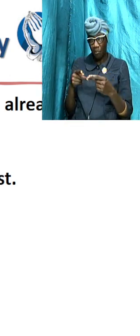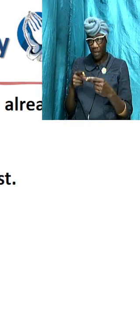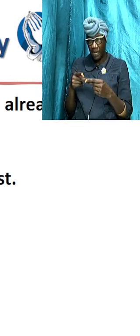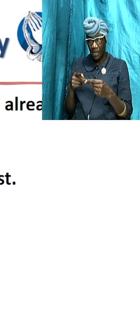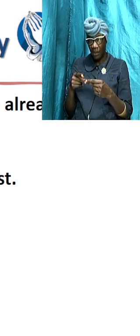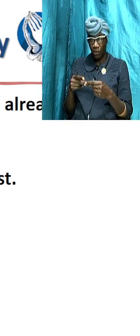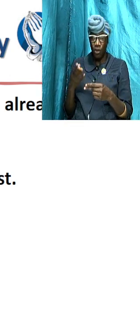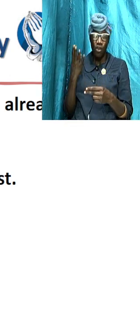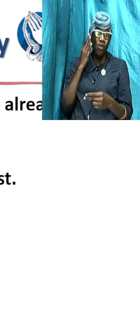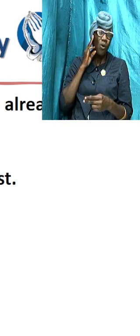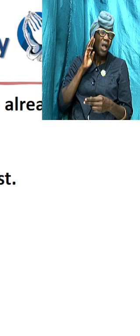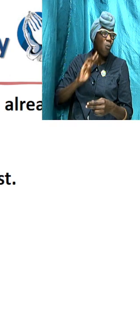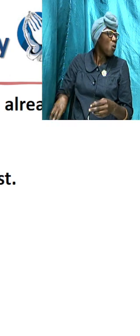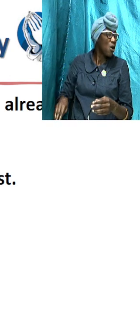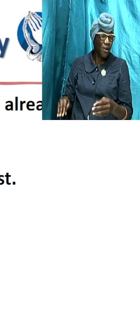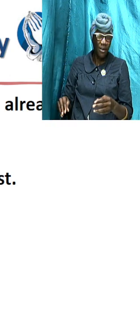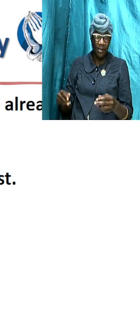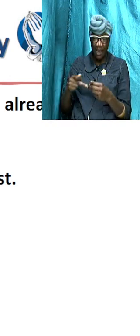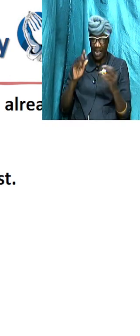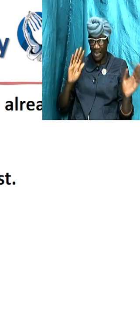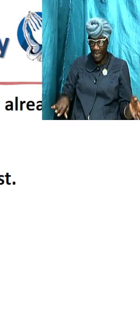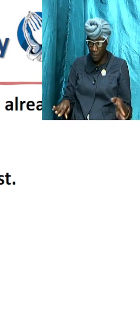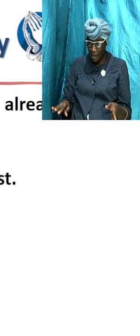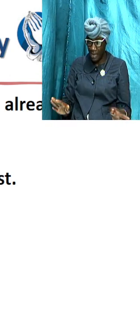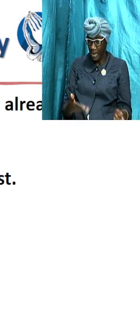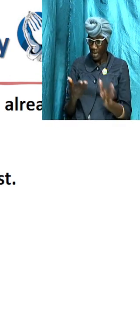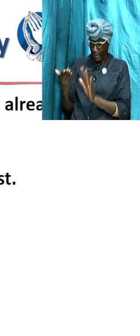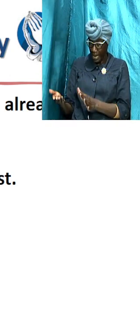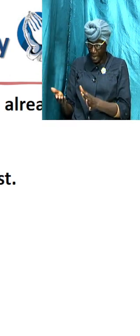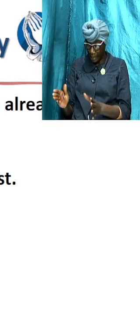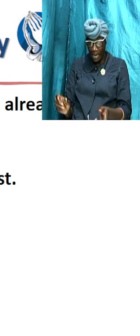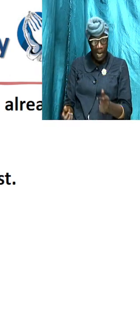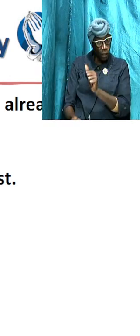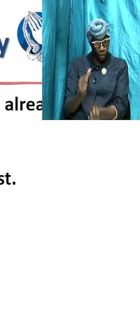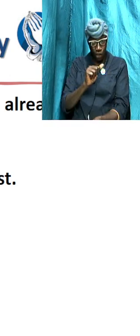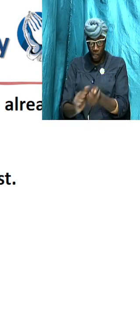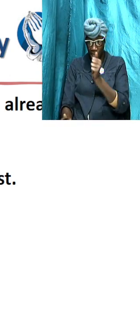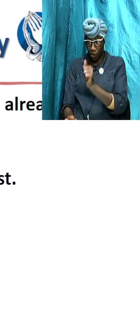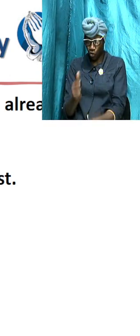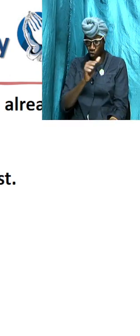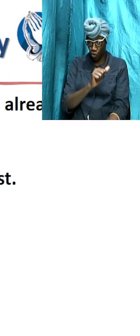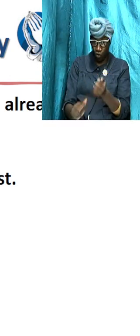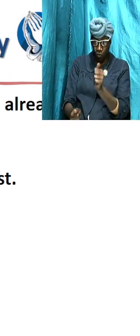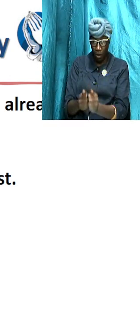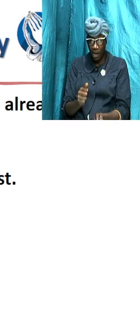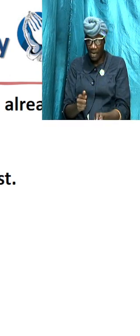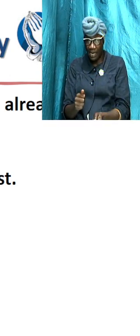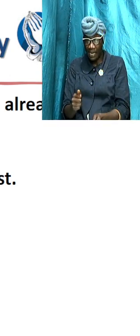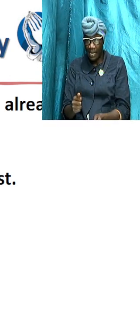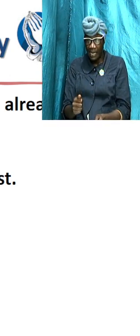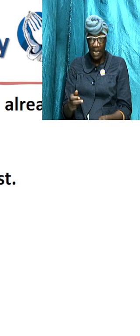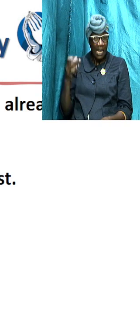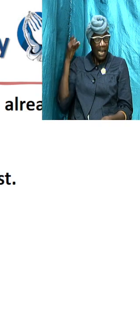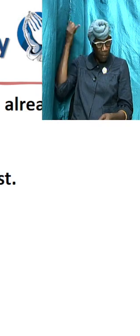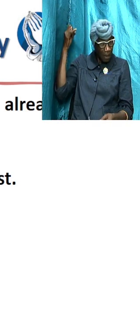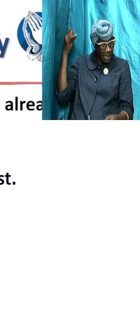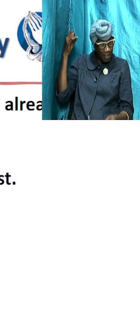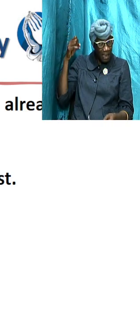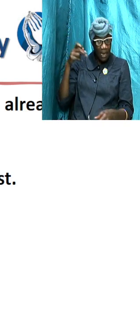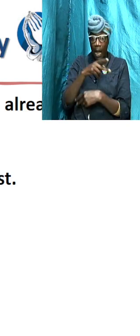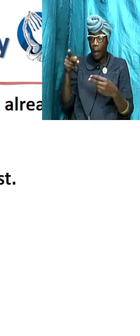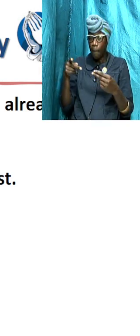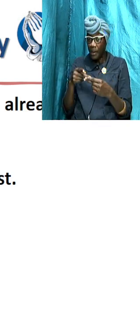enemy, death, going to be destroyed? Can you imagine a place where sin and death will be a thing of the past?